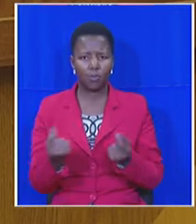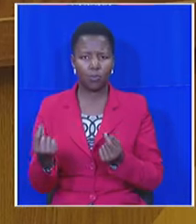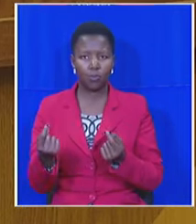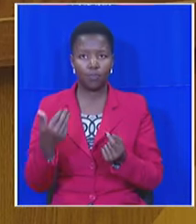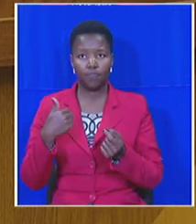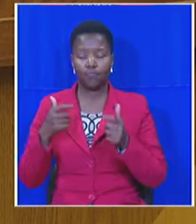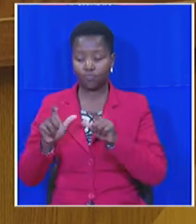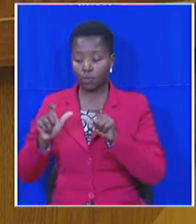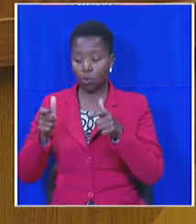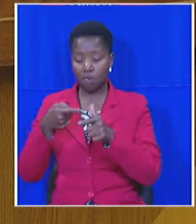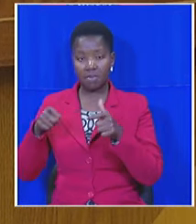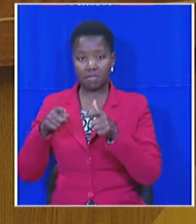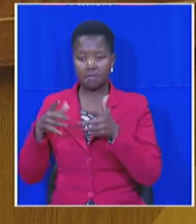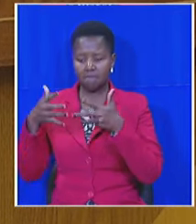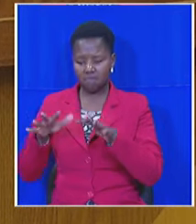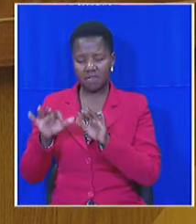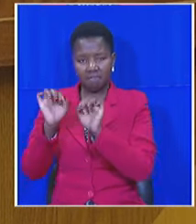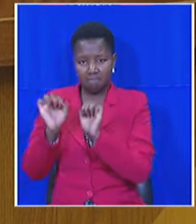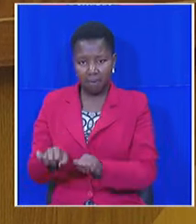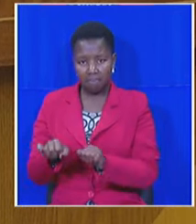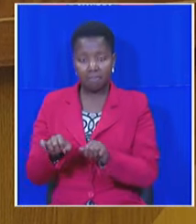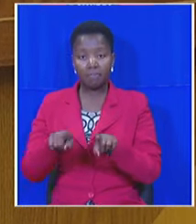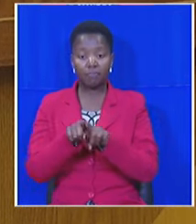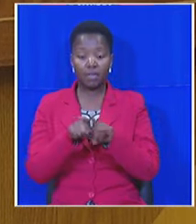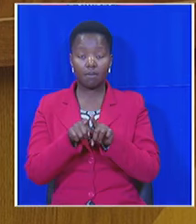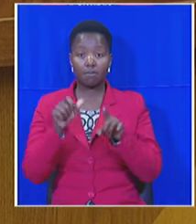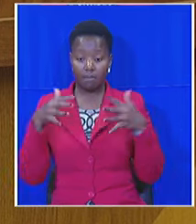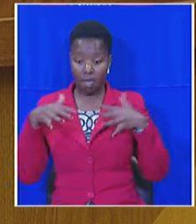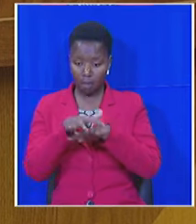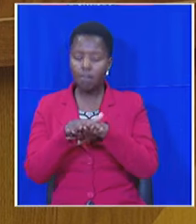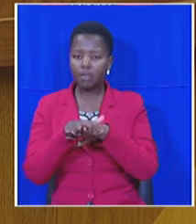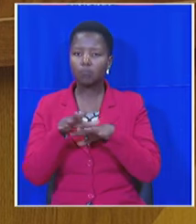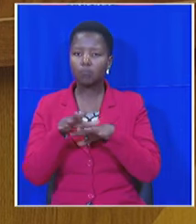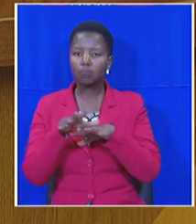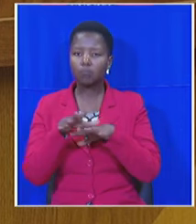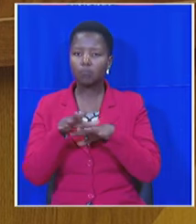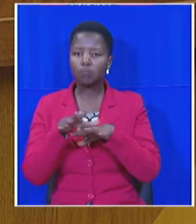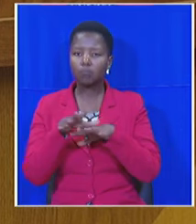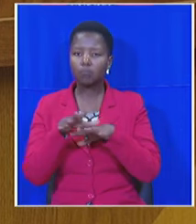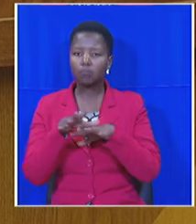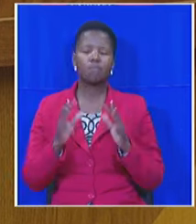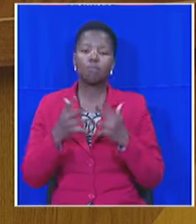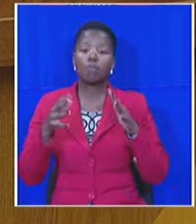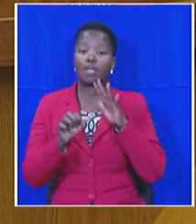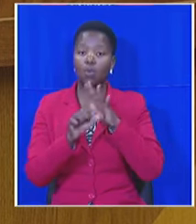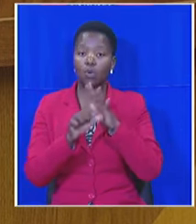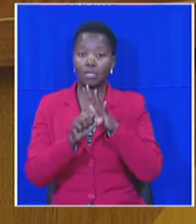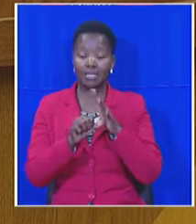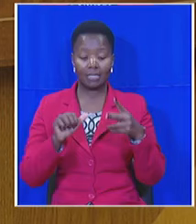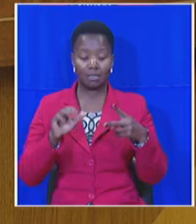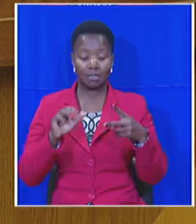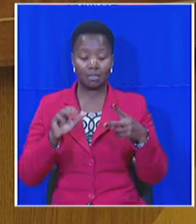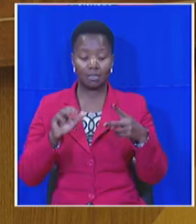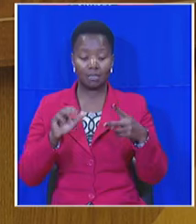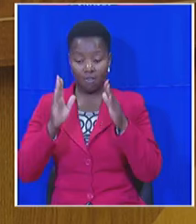the program and its implementation, especially the issues to be addressed during the second phase. We